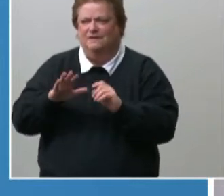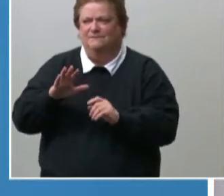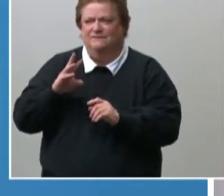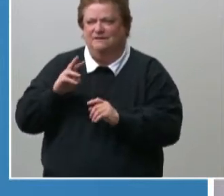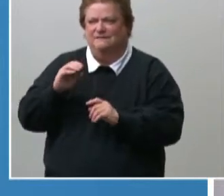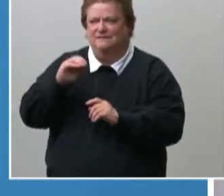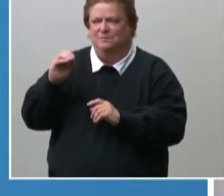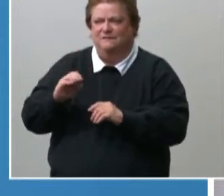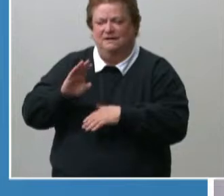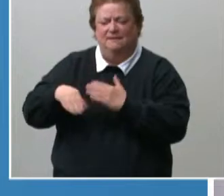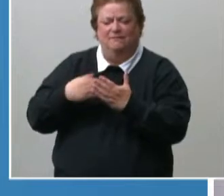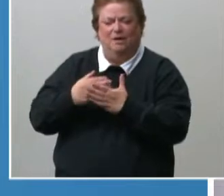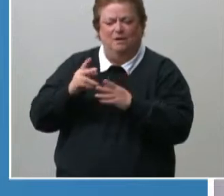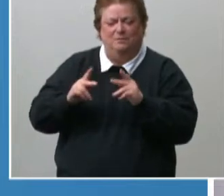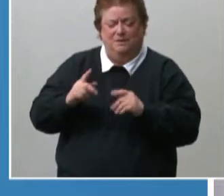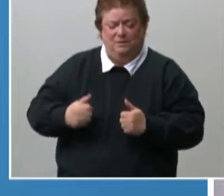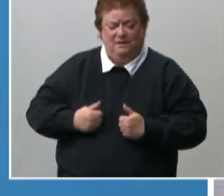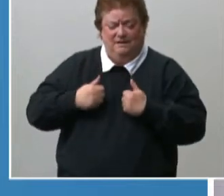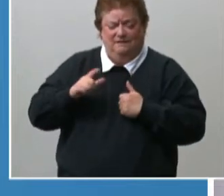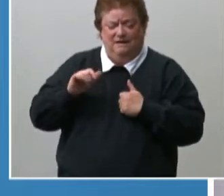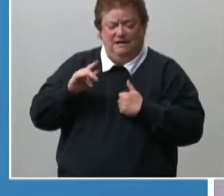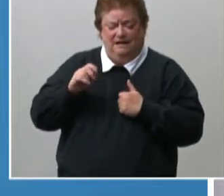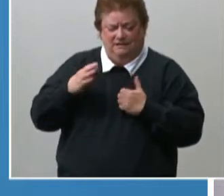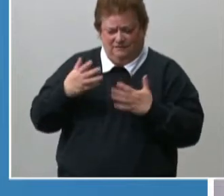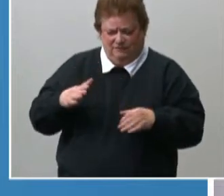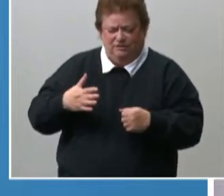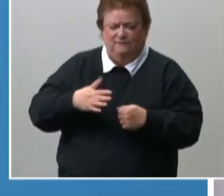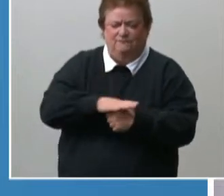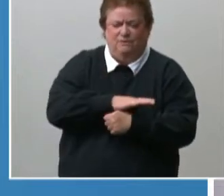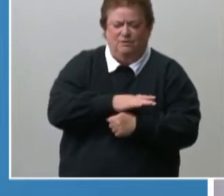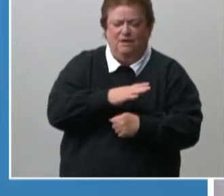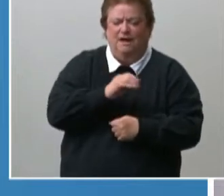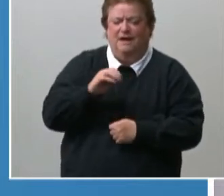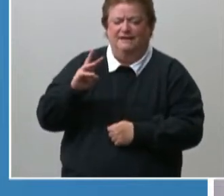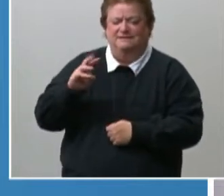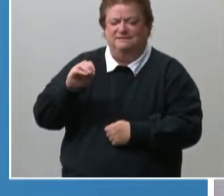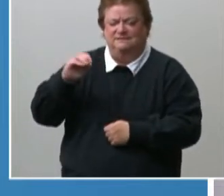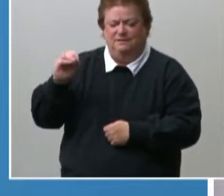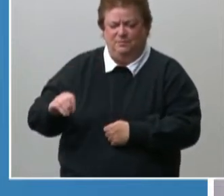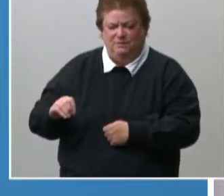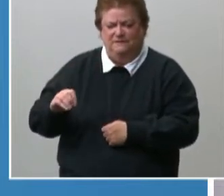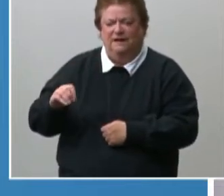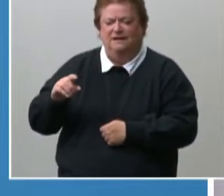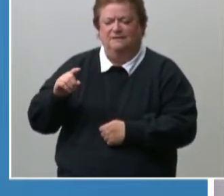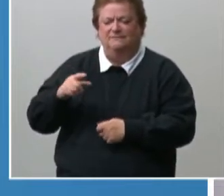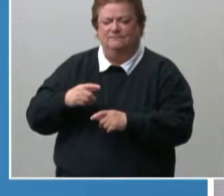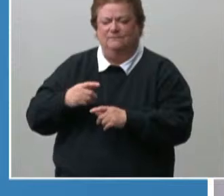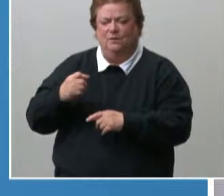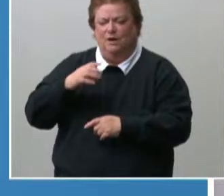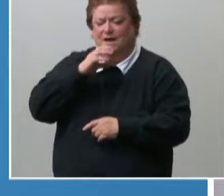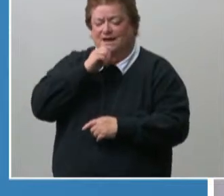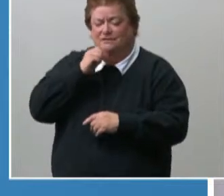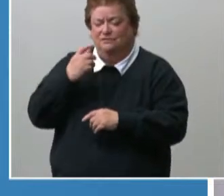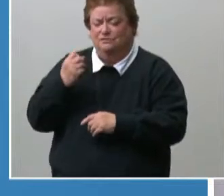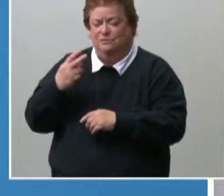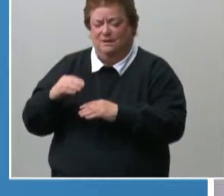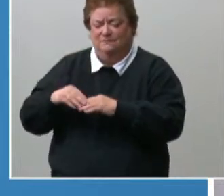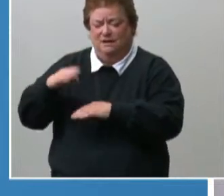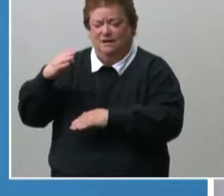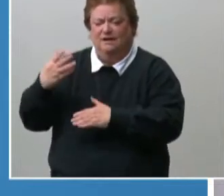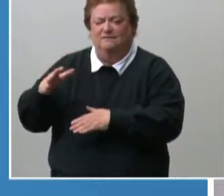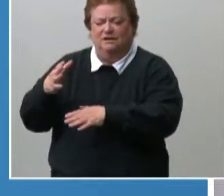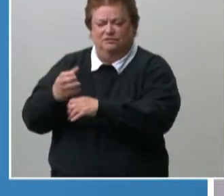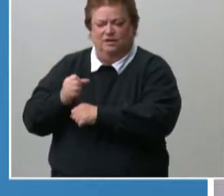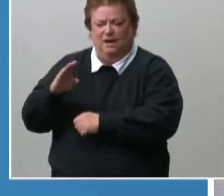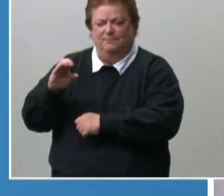all Lancaster County residents are fully vaccinated, and 60% of the residents aged 12 and up have now received